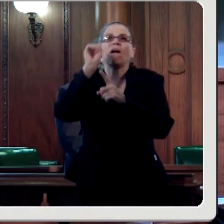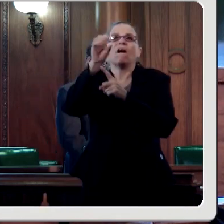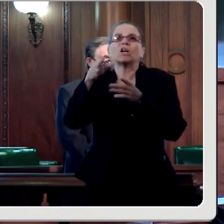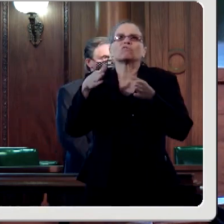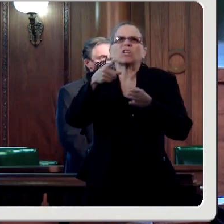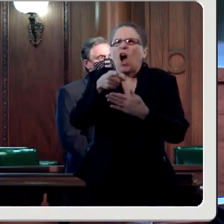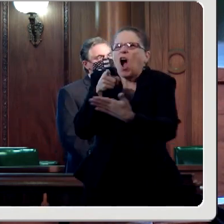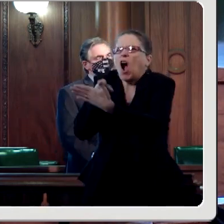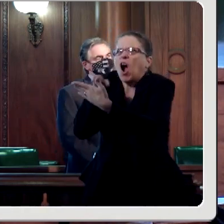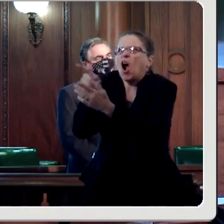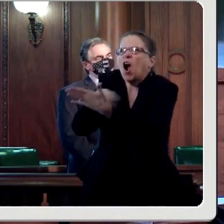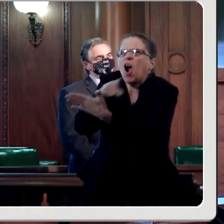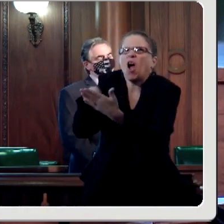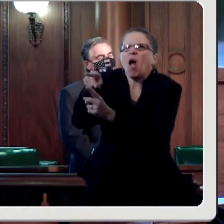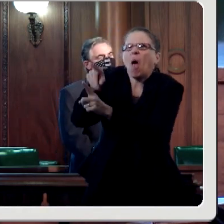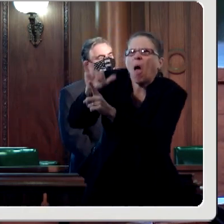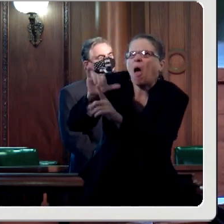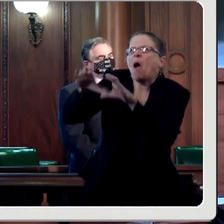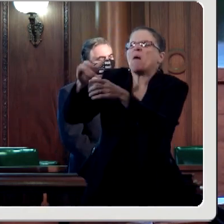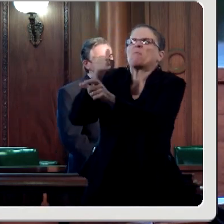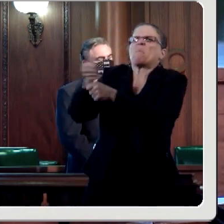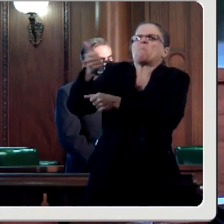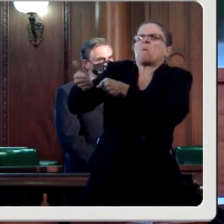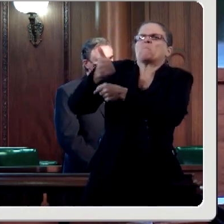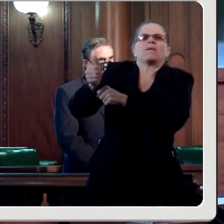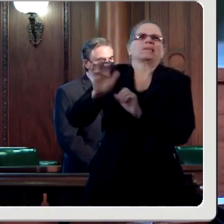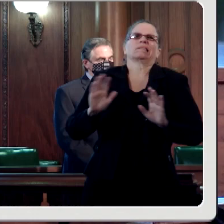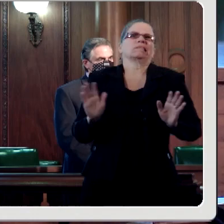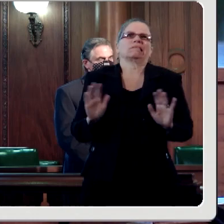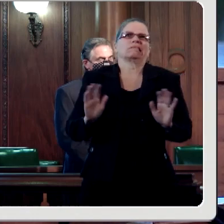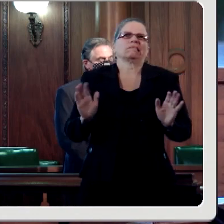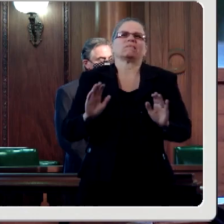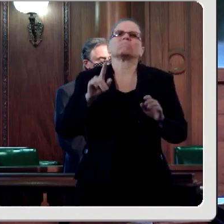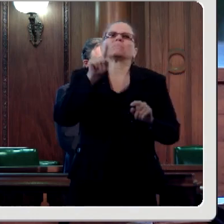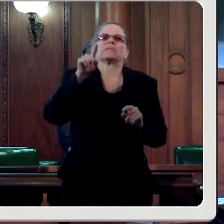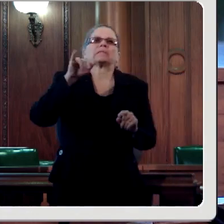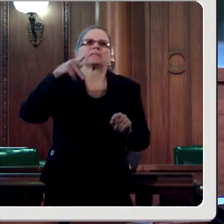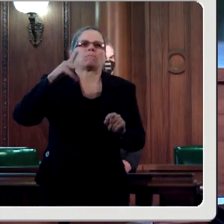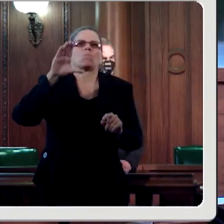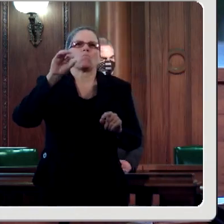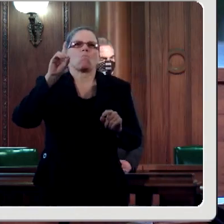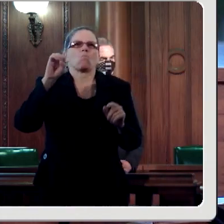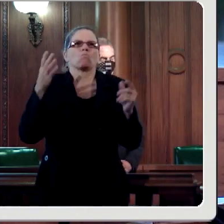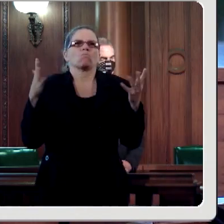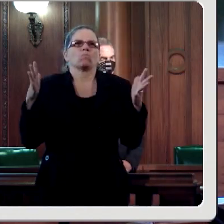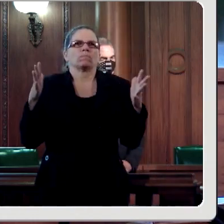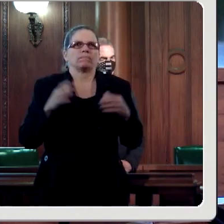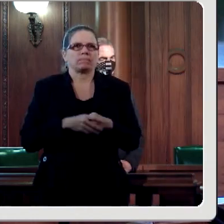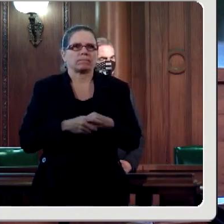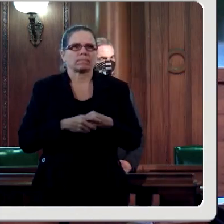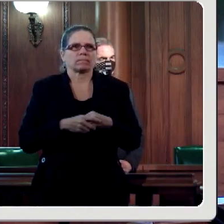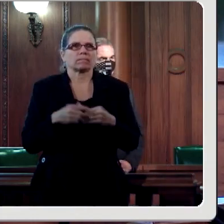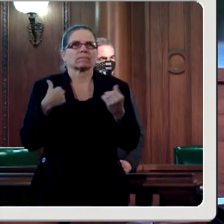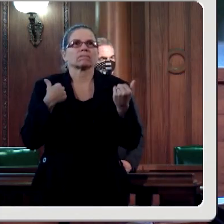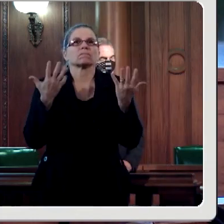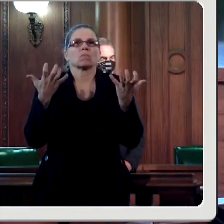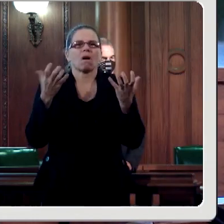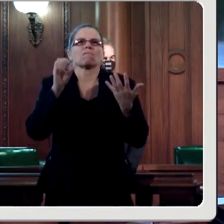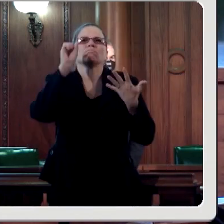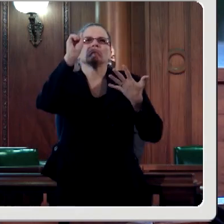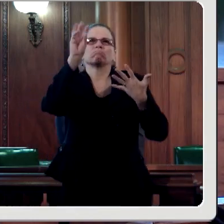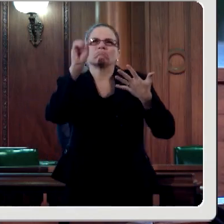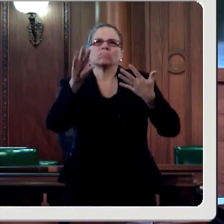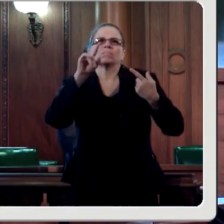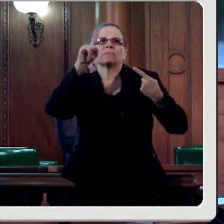give you just enough information from a data perspective to make good decisions. That's our goal. Make